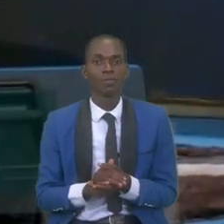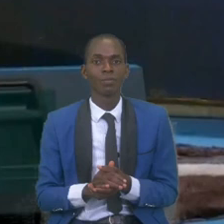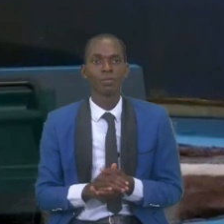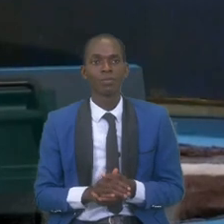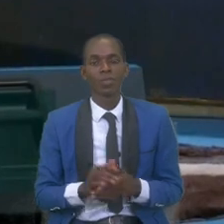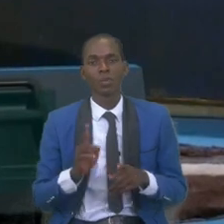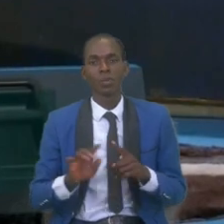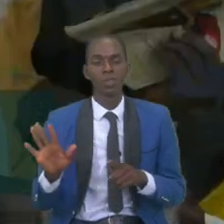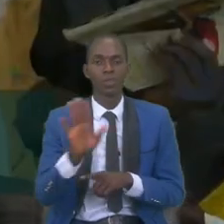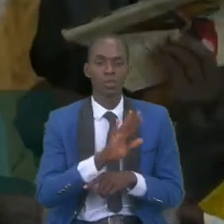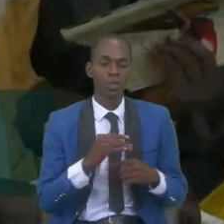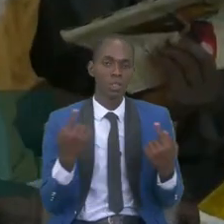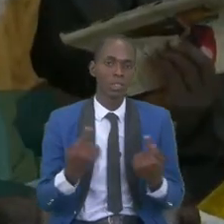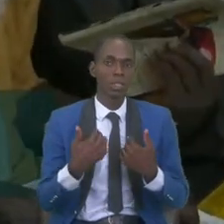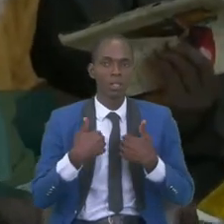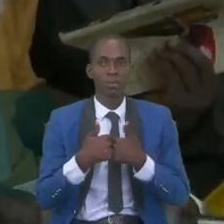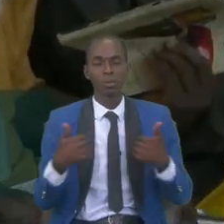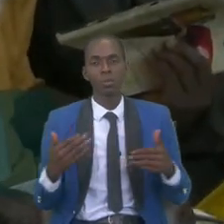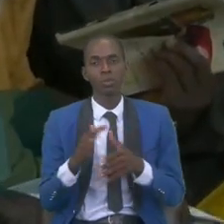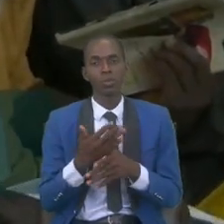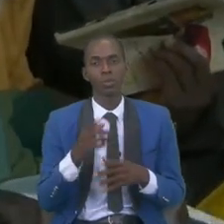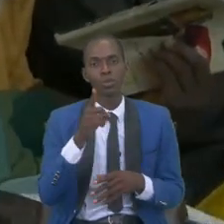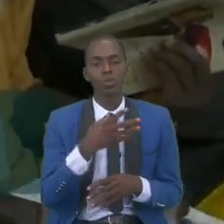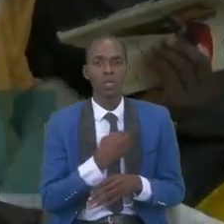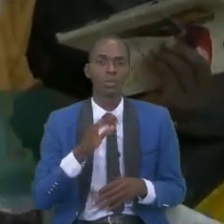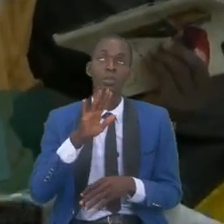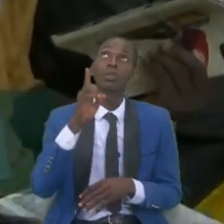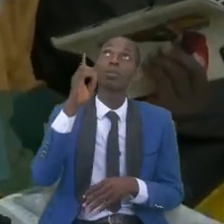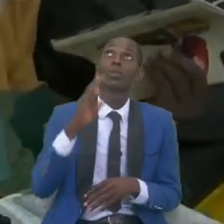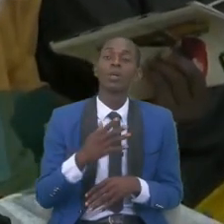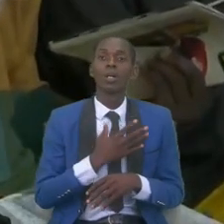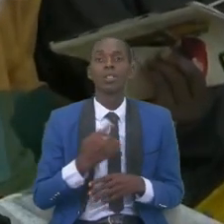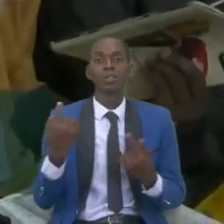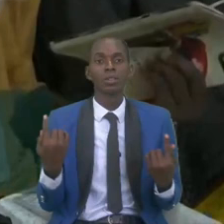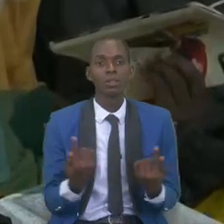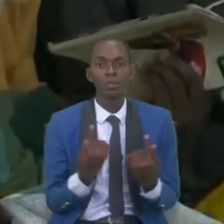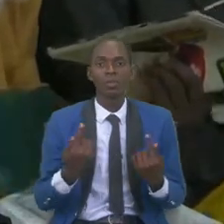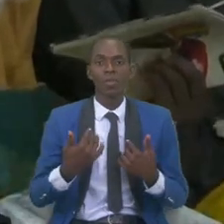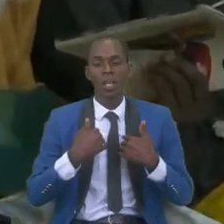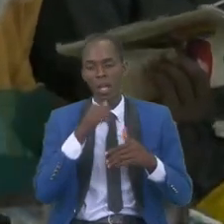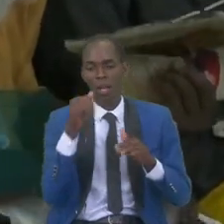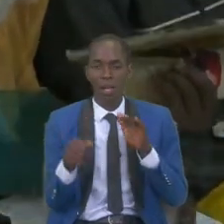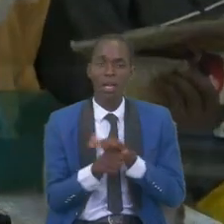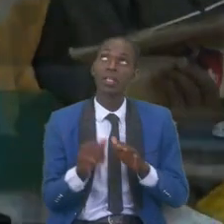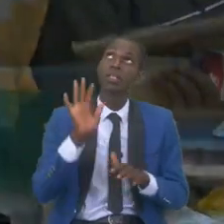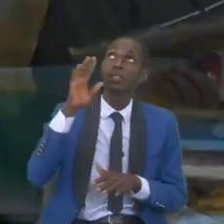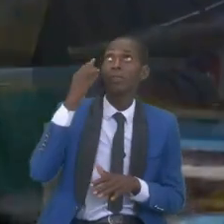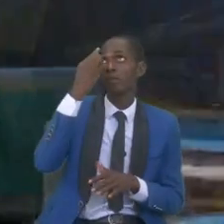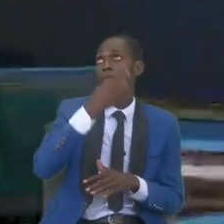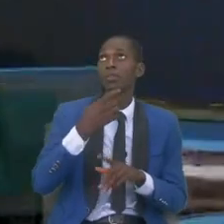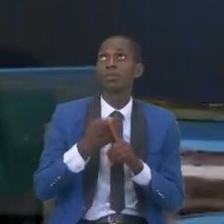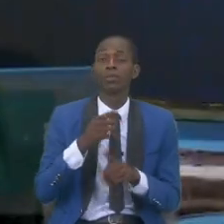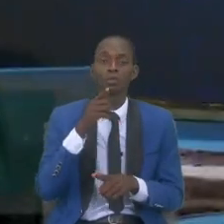you and your God, and your sins have hid his face from you, that he will